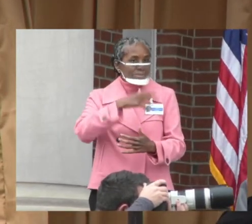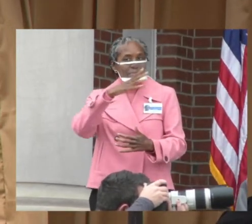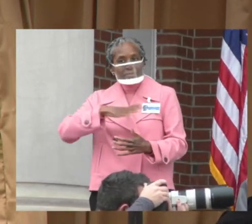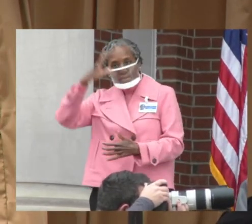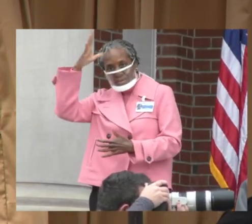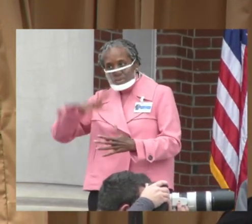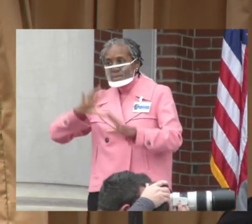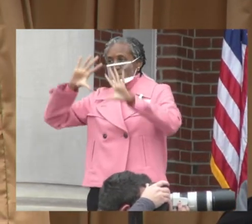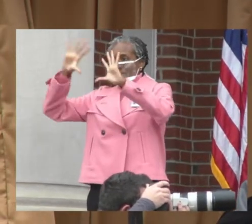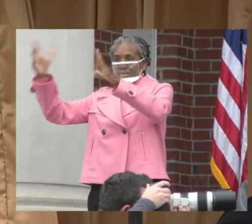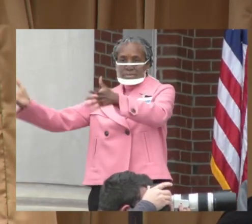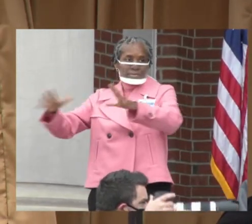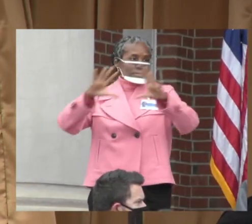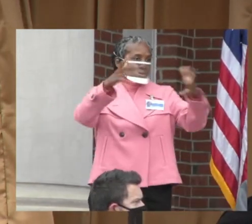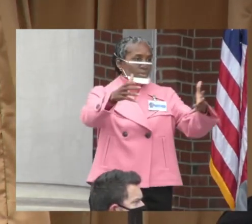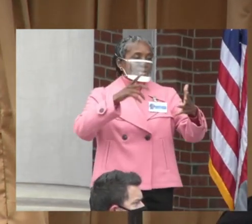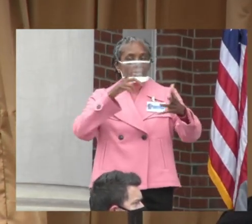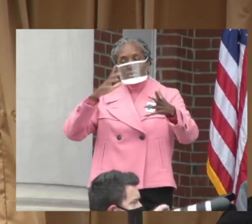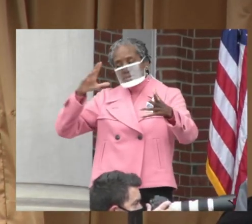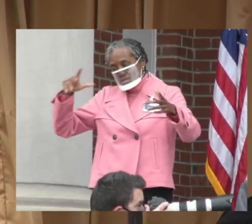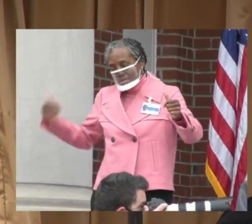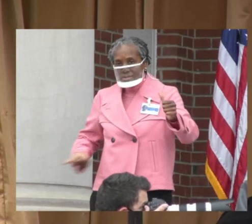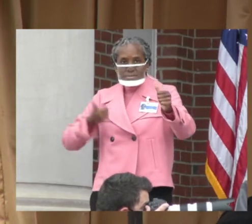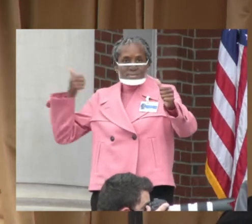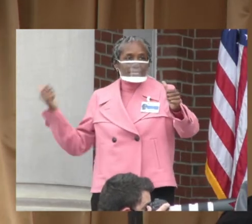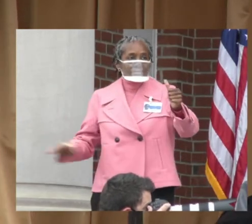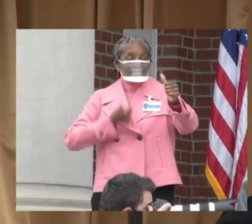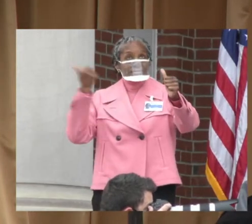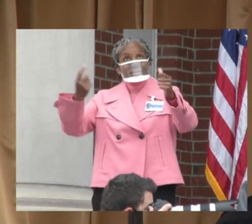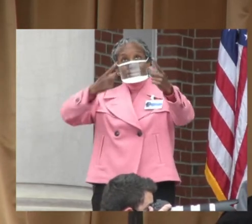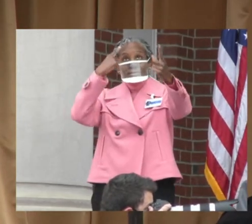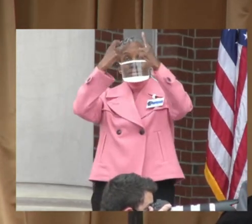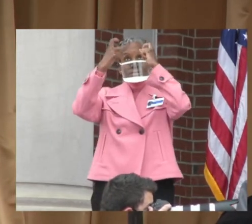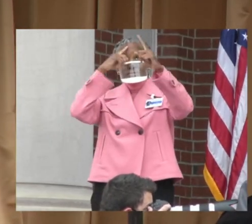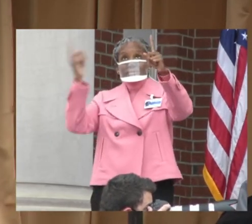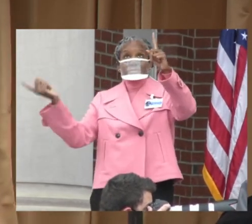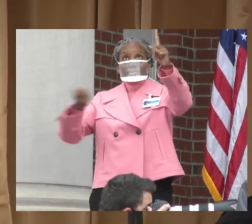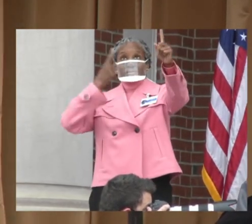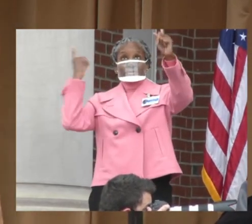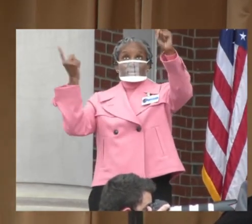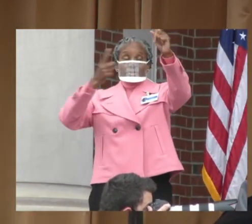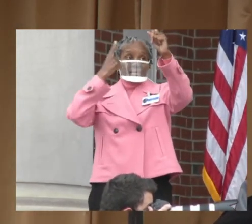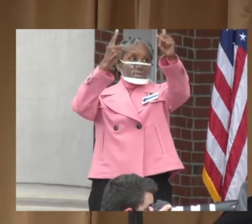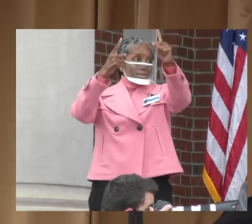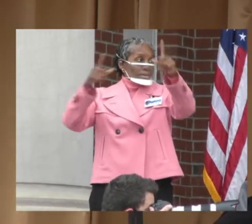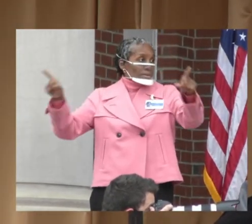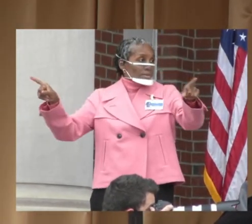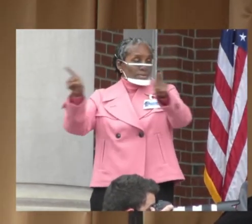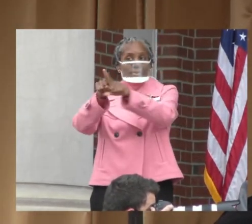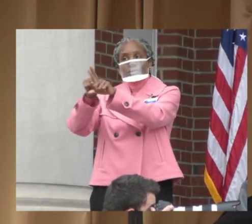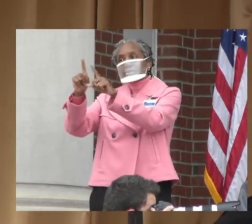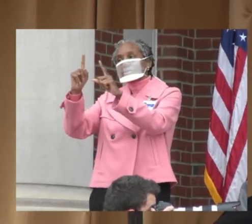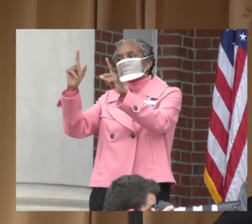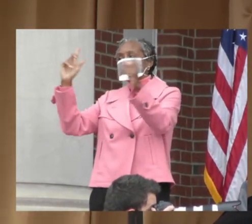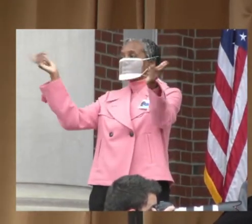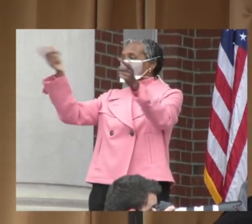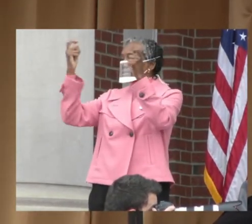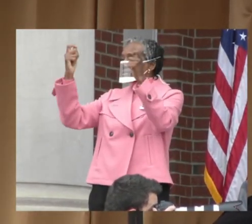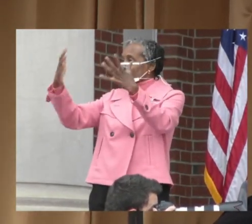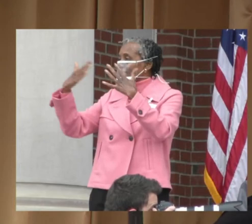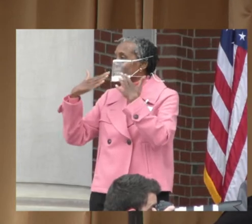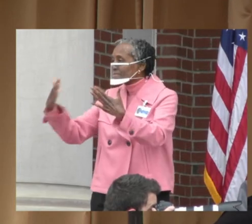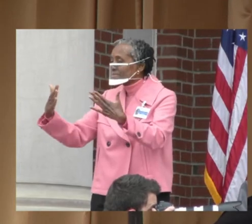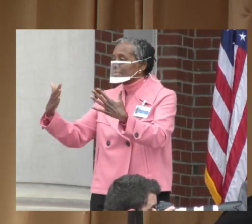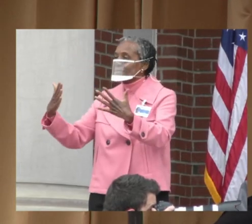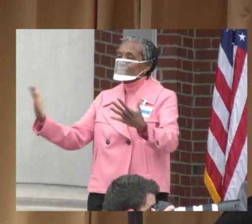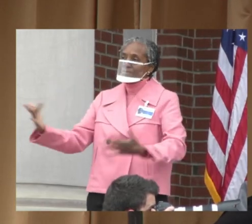women who boldly charge ahead in pursuit of their dreams. And we also celebrate with gratitude and